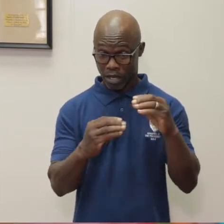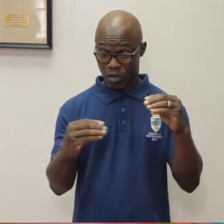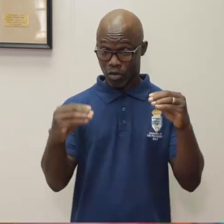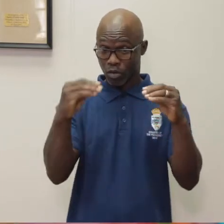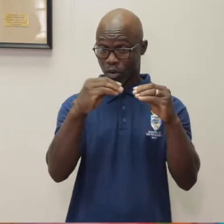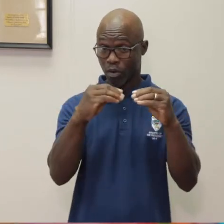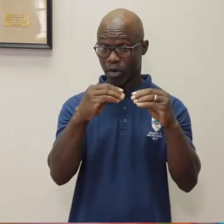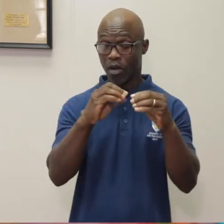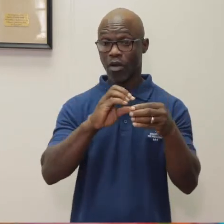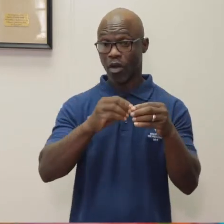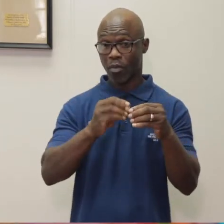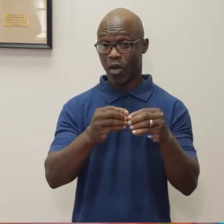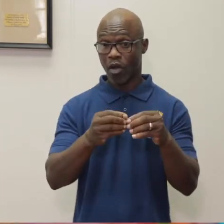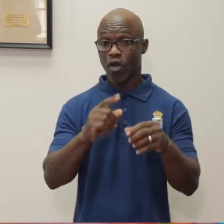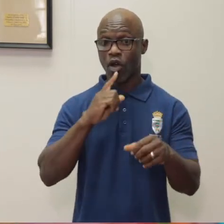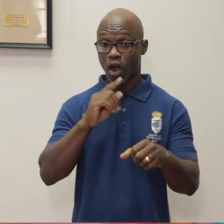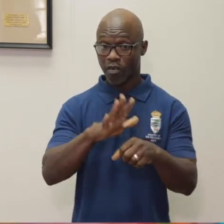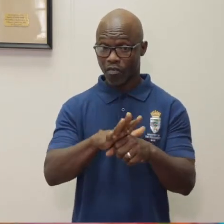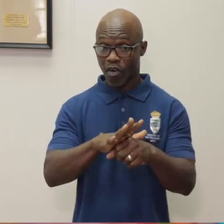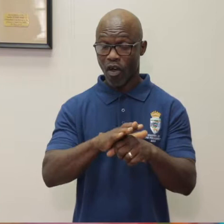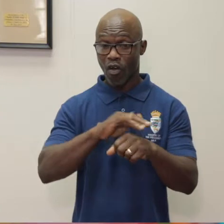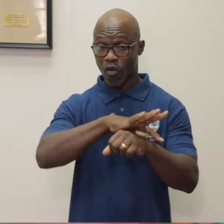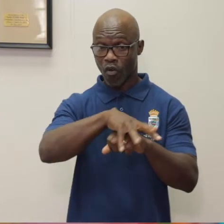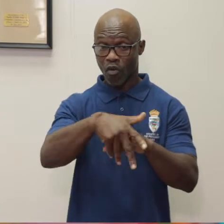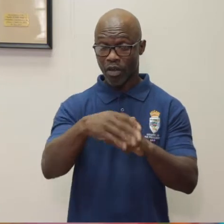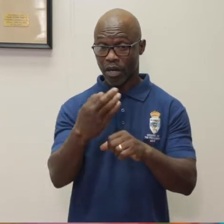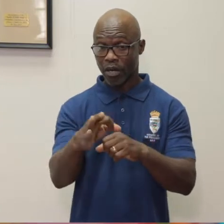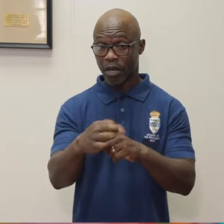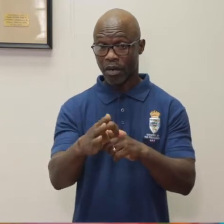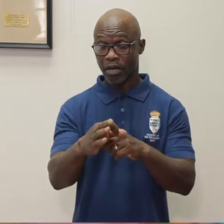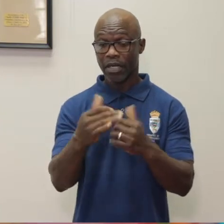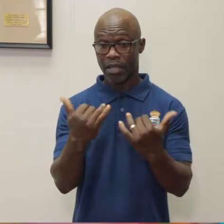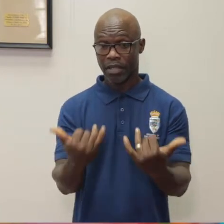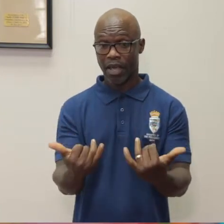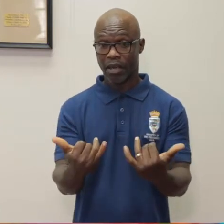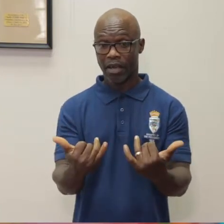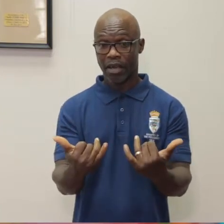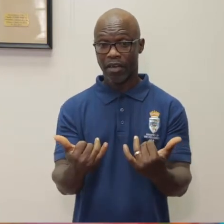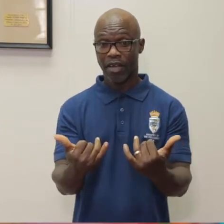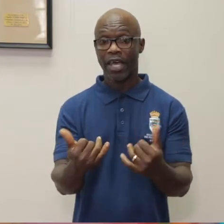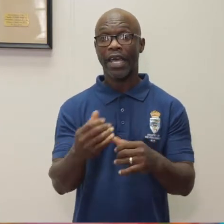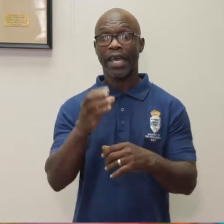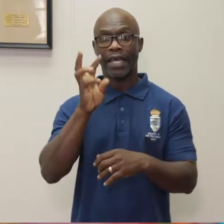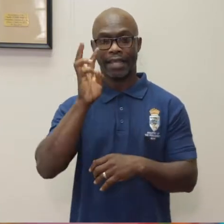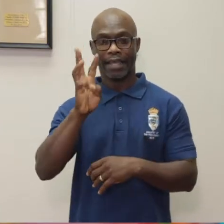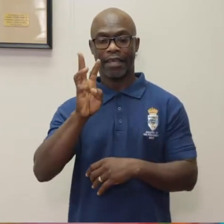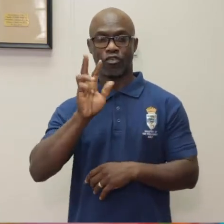of confirmed cases of COVID-19 is now 63,